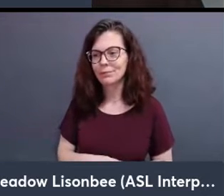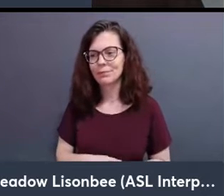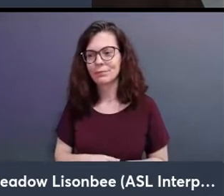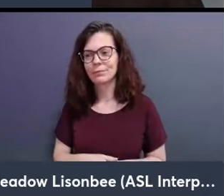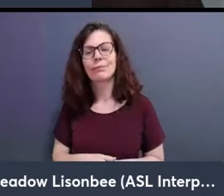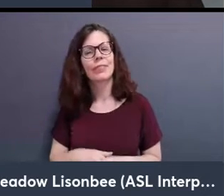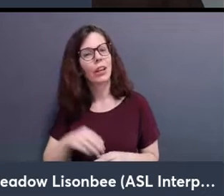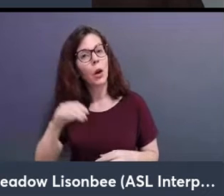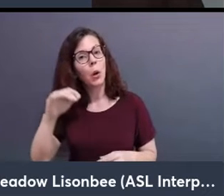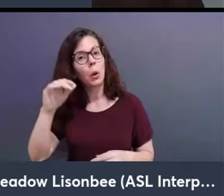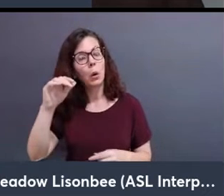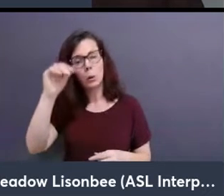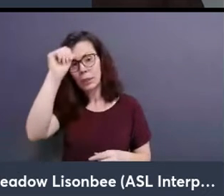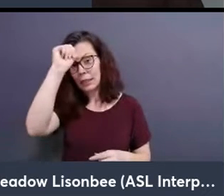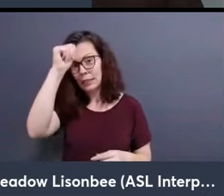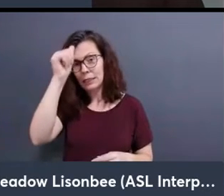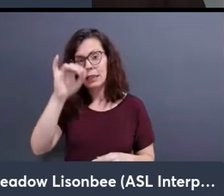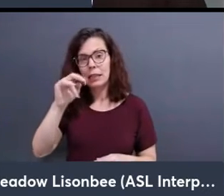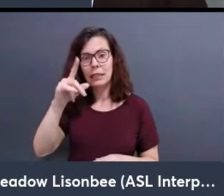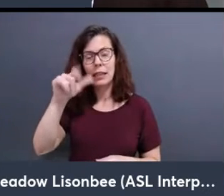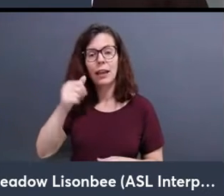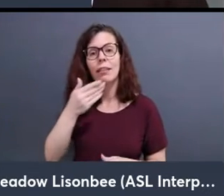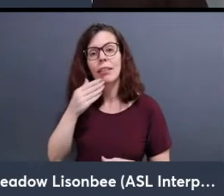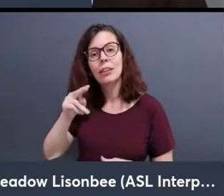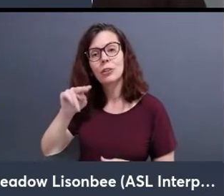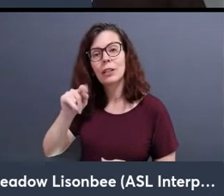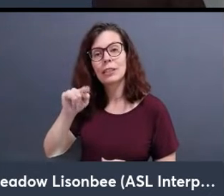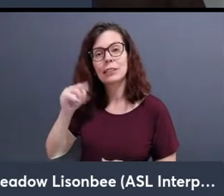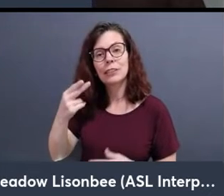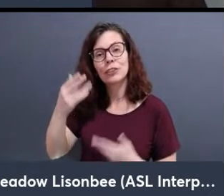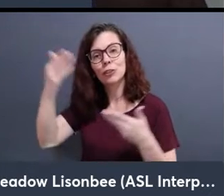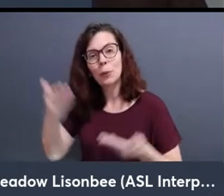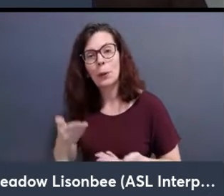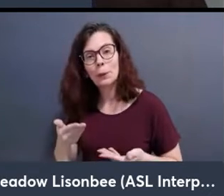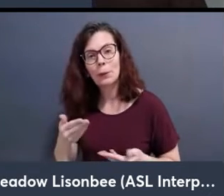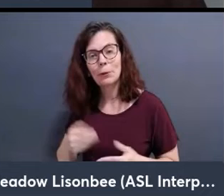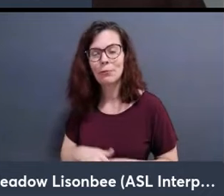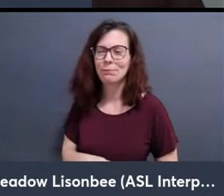Oh, India, thanks, Nitish, welcome.